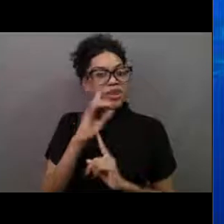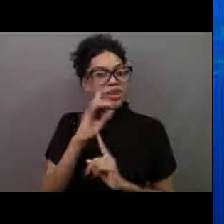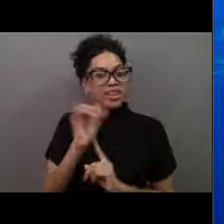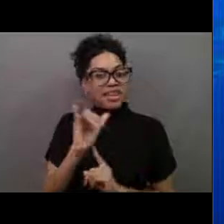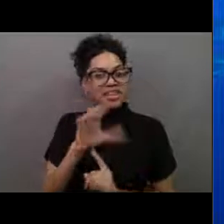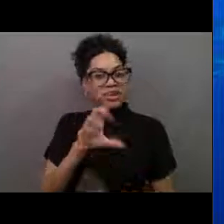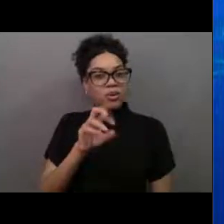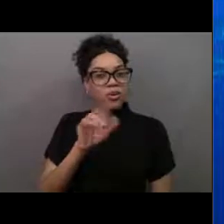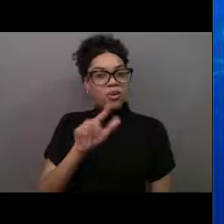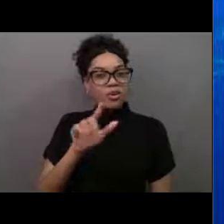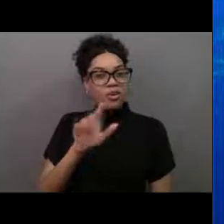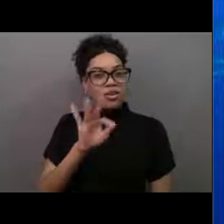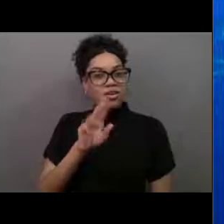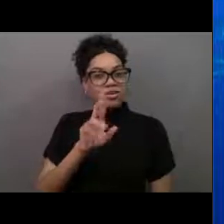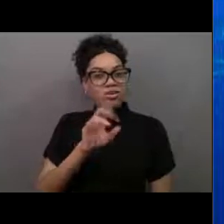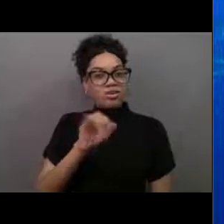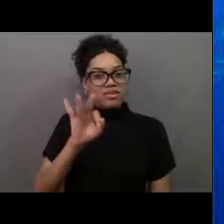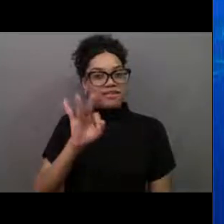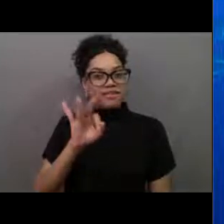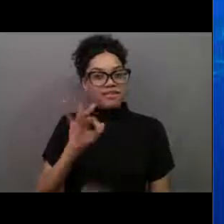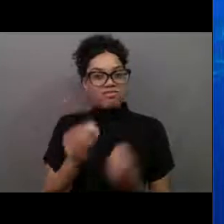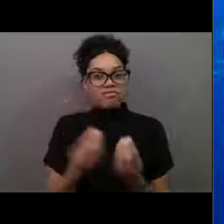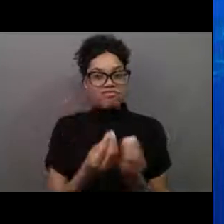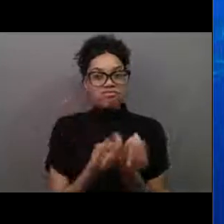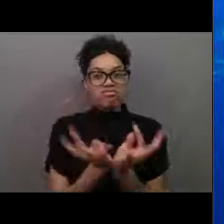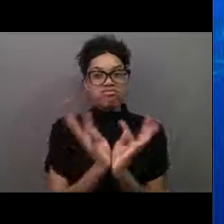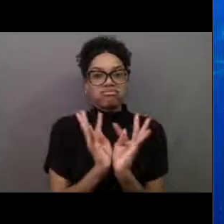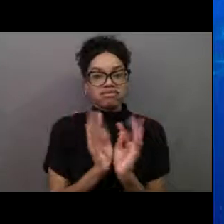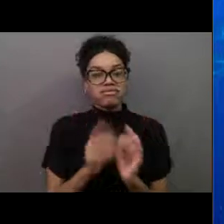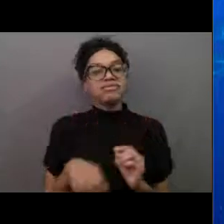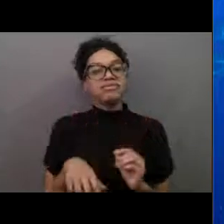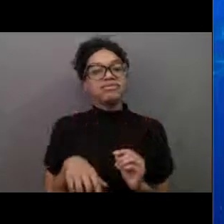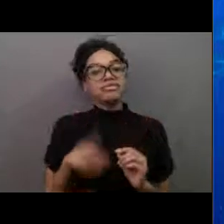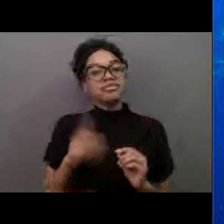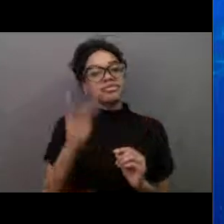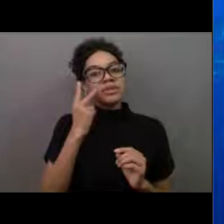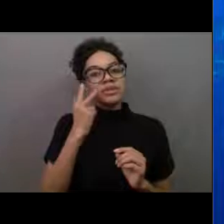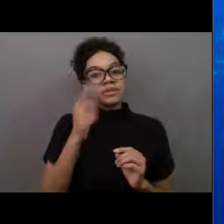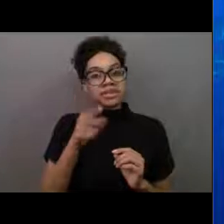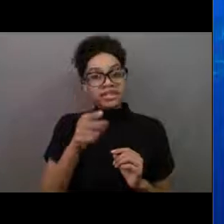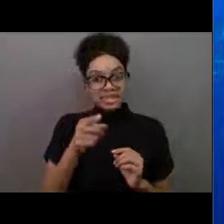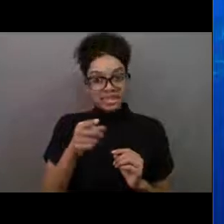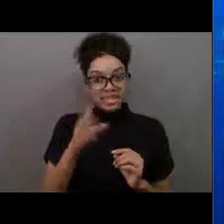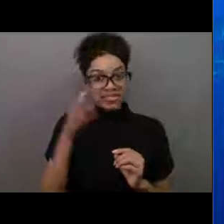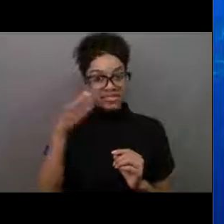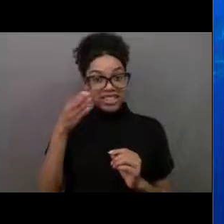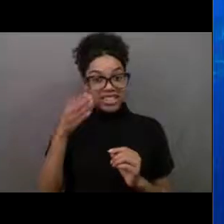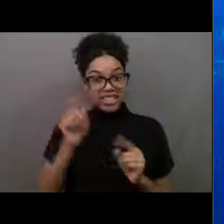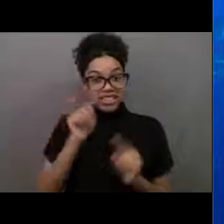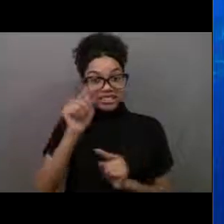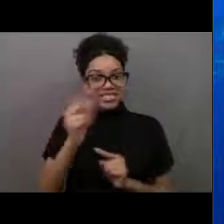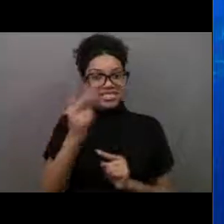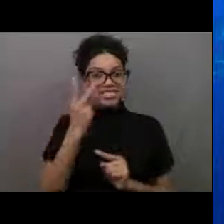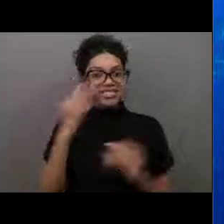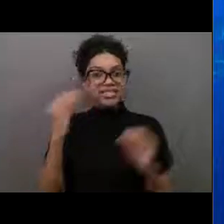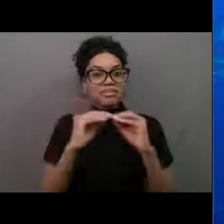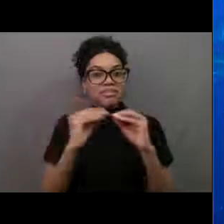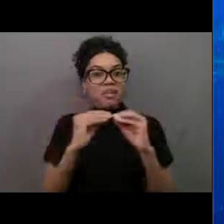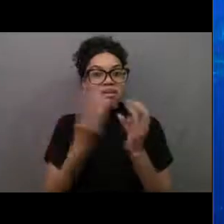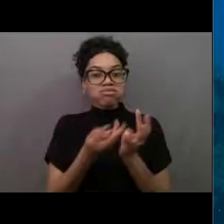that stretch as far as you can see into the distance. If you look way into the background of this photo, beyond the fish, you'll see that there's still a lot more coral back